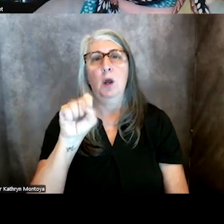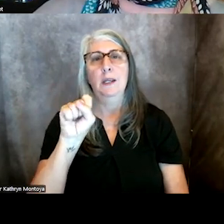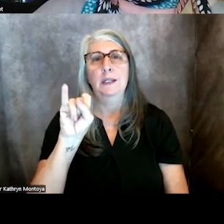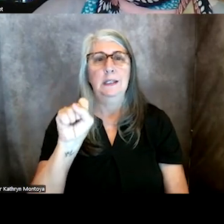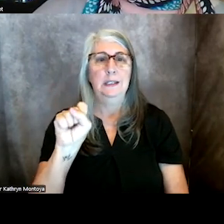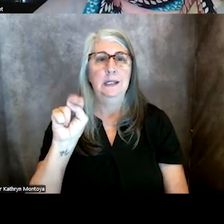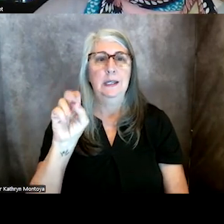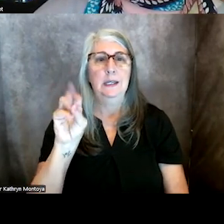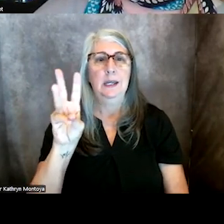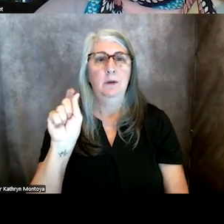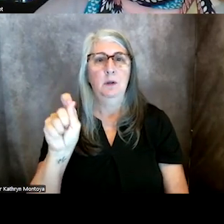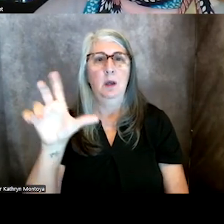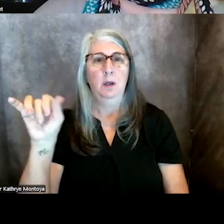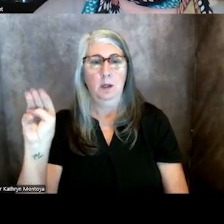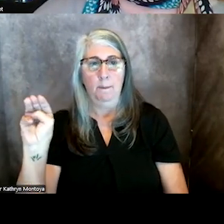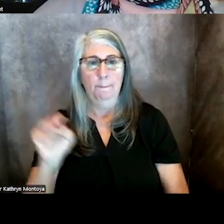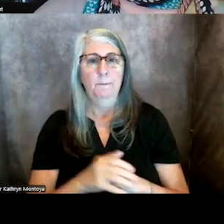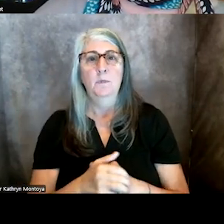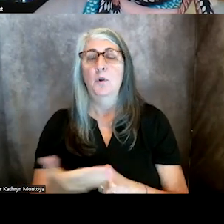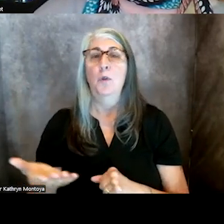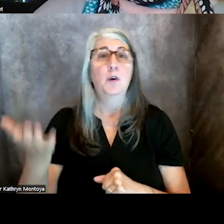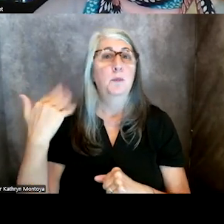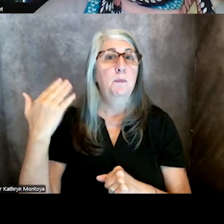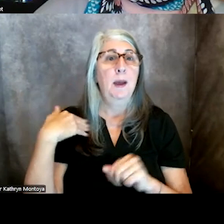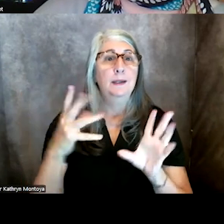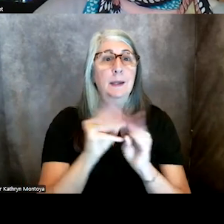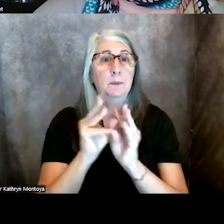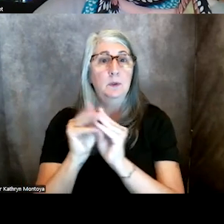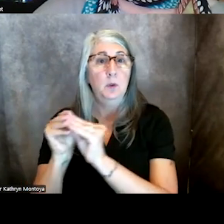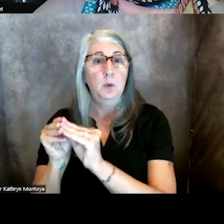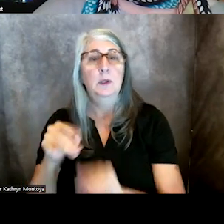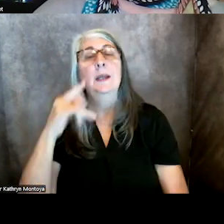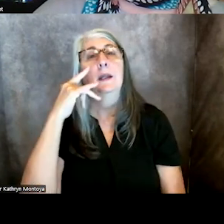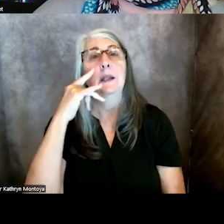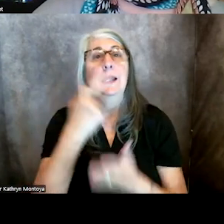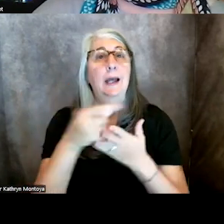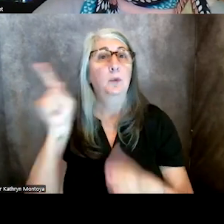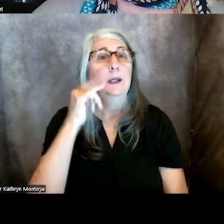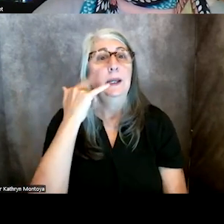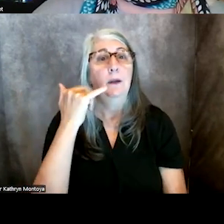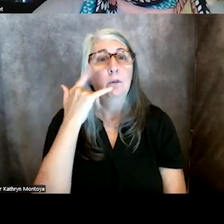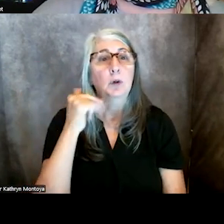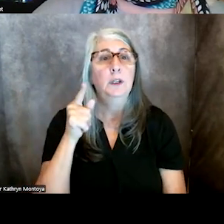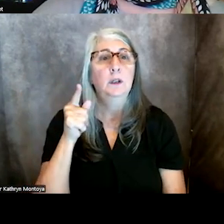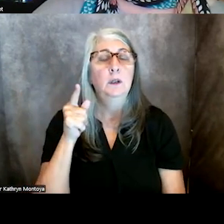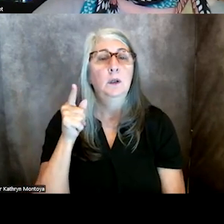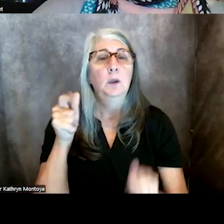And again, past episodes in California was last week with Mark